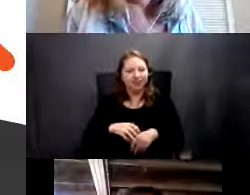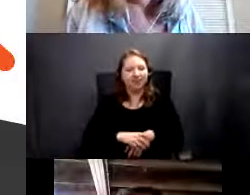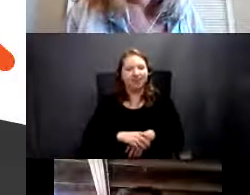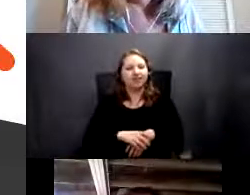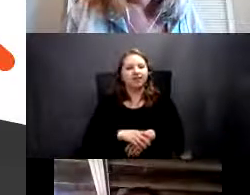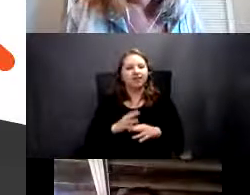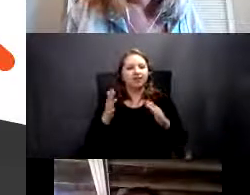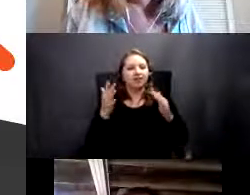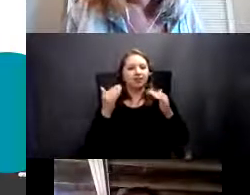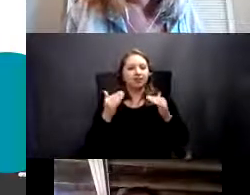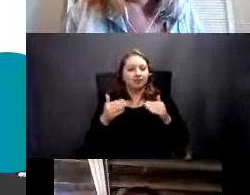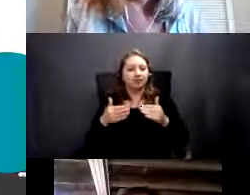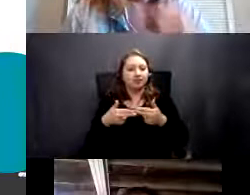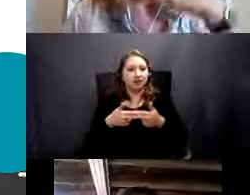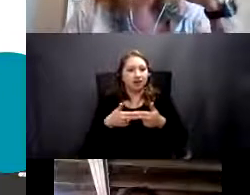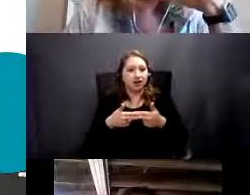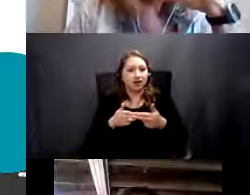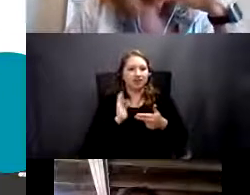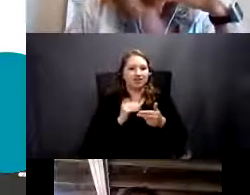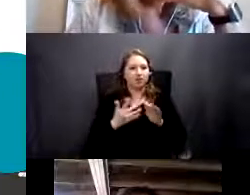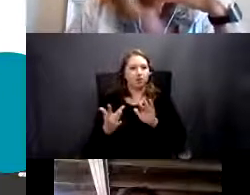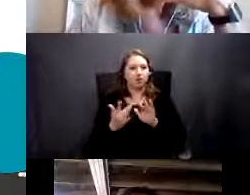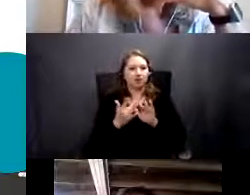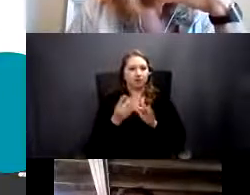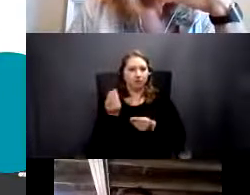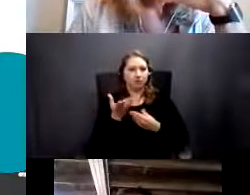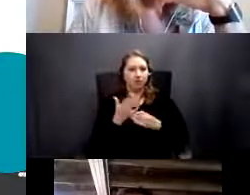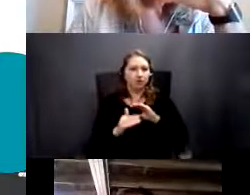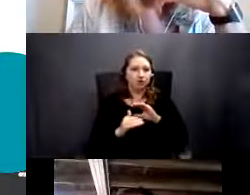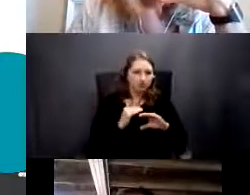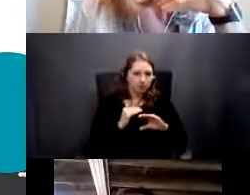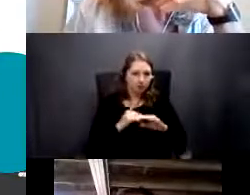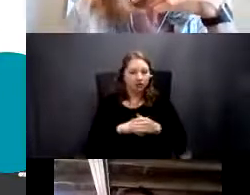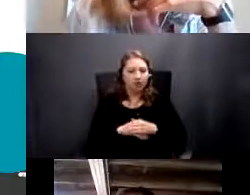And then the next slide is our contact information. I